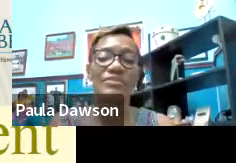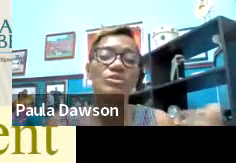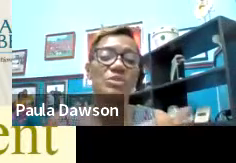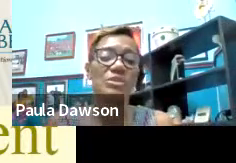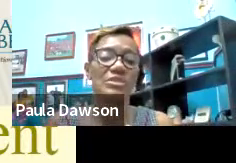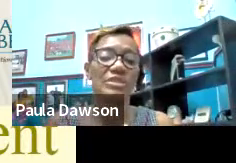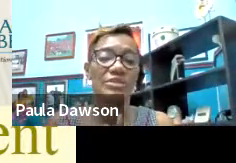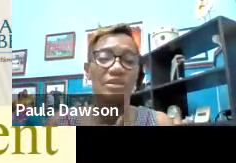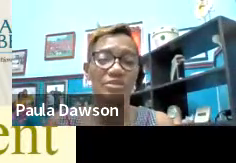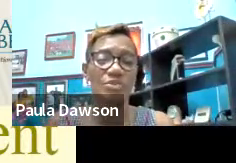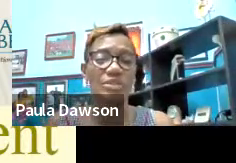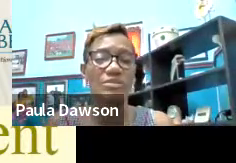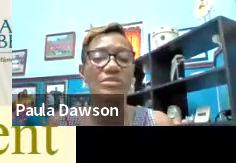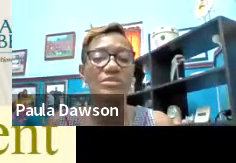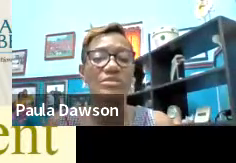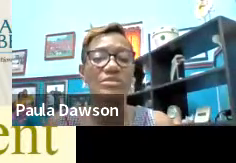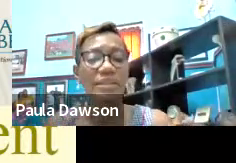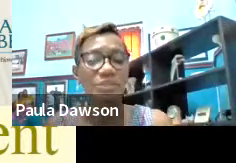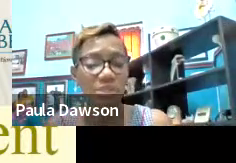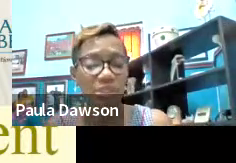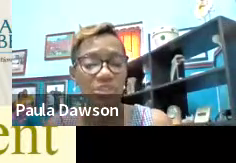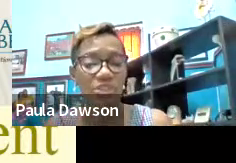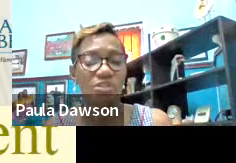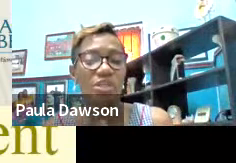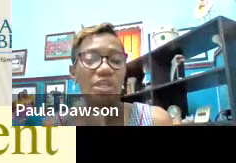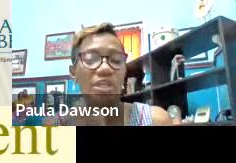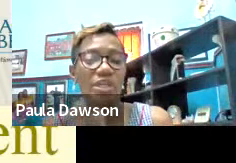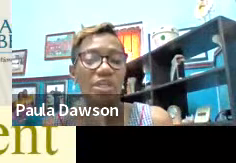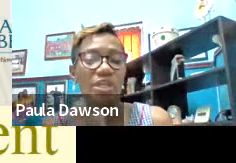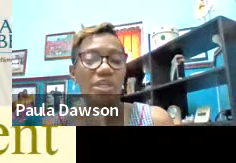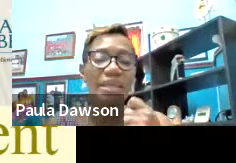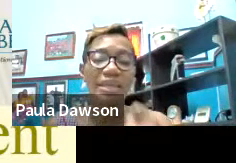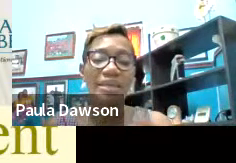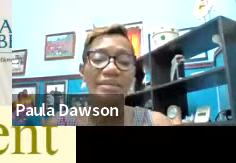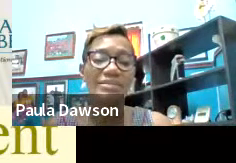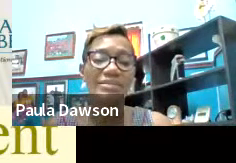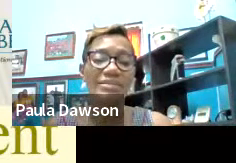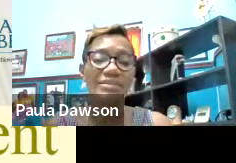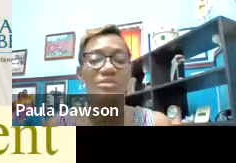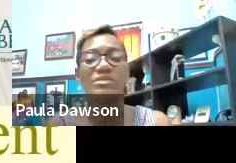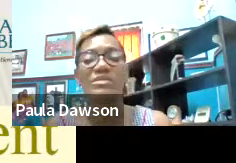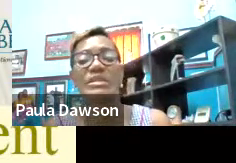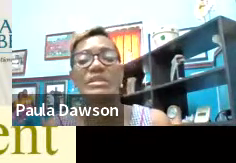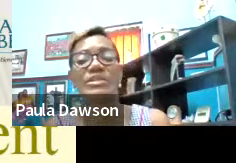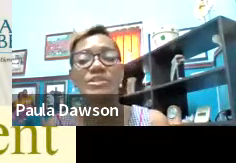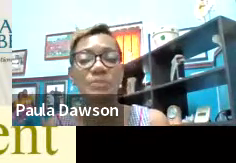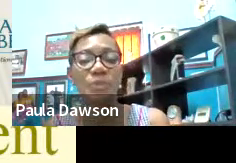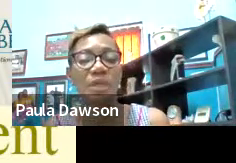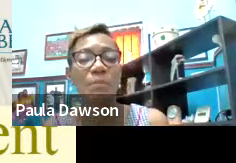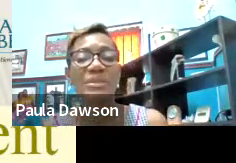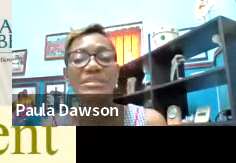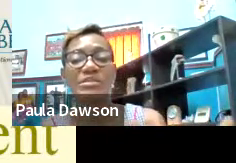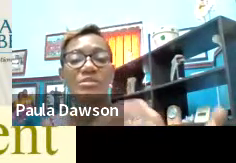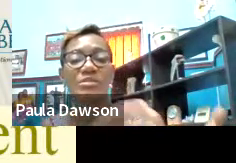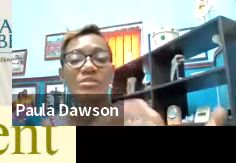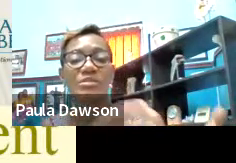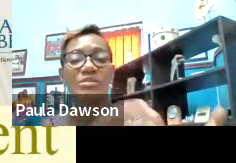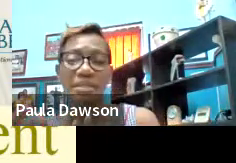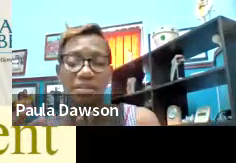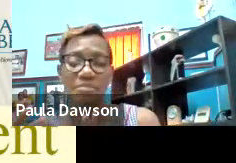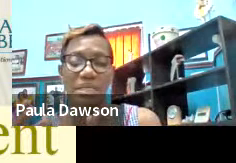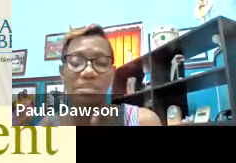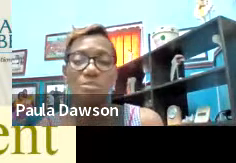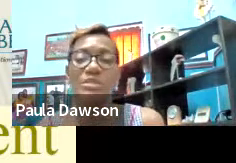exercise for those muscles that you can strengthen, education, you can use walking aids, electrical stimulation. But in terms